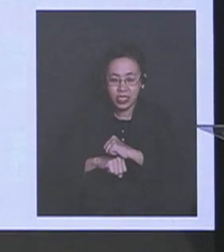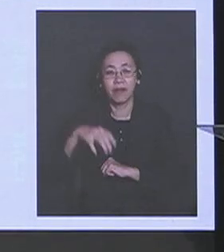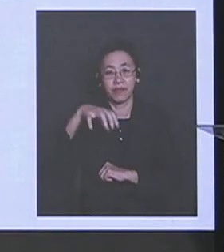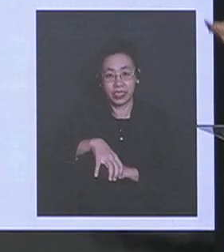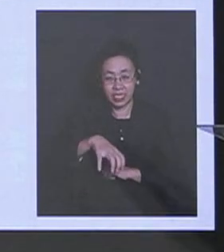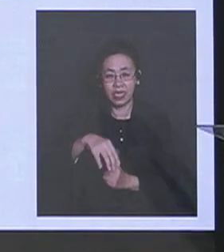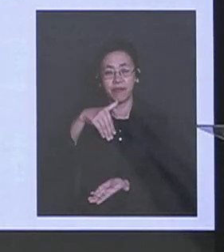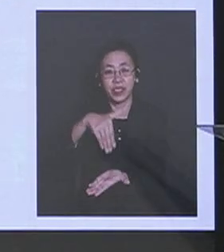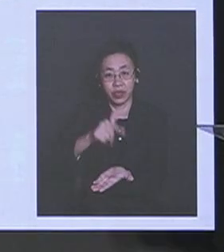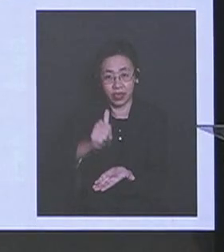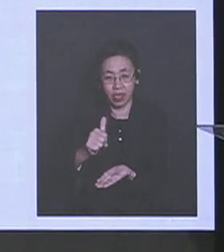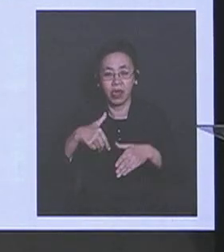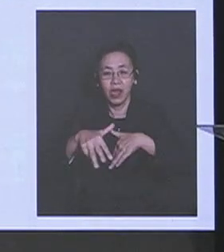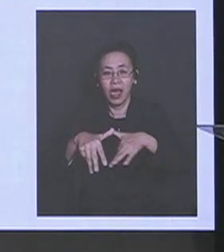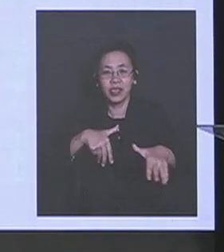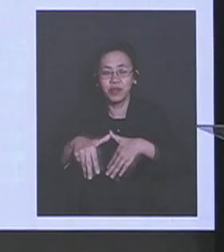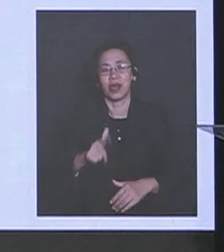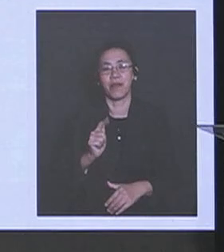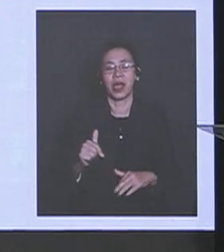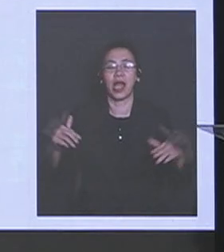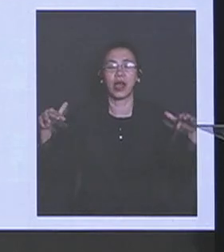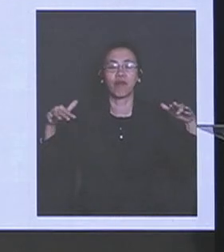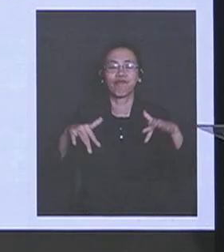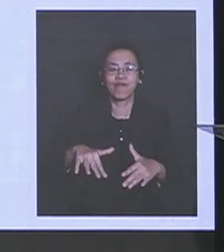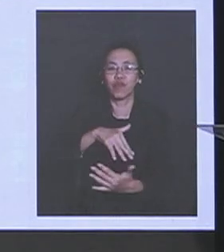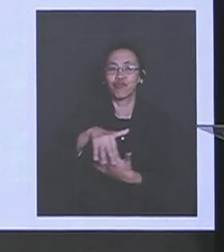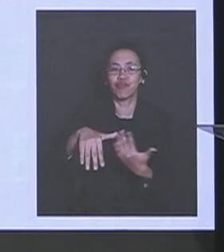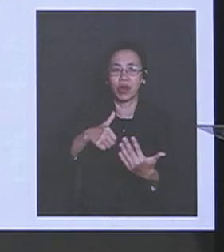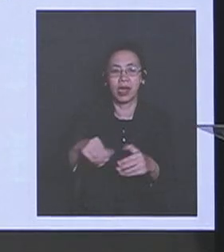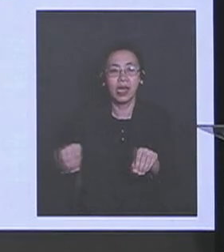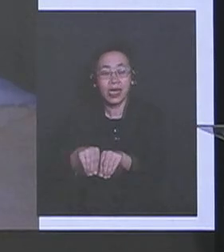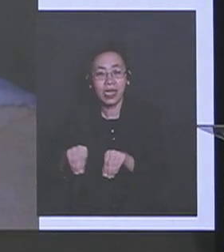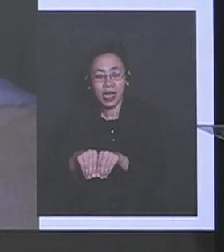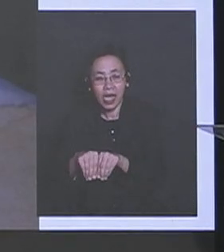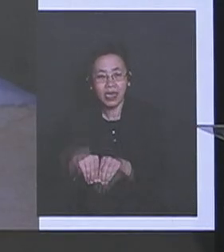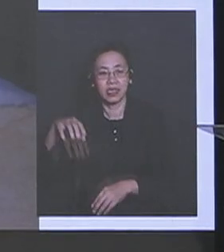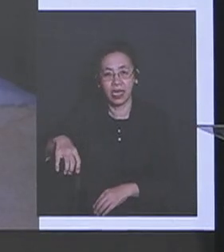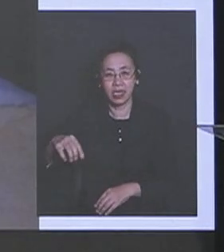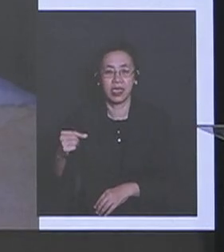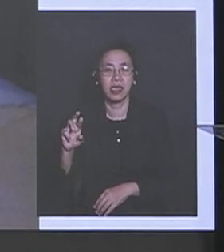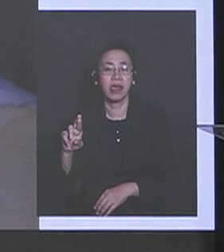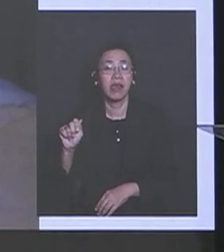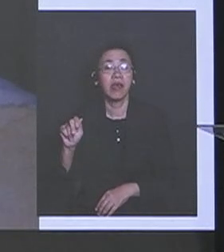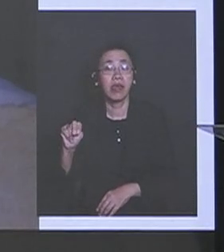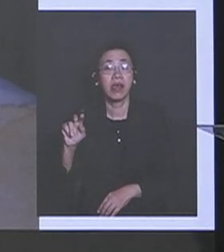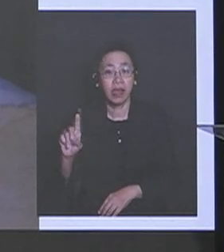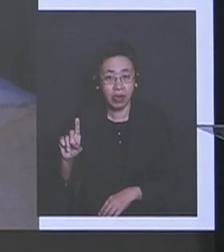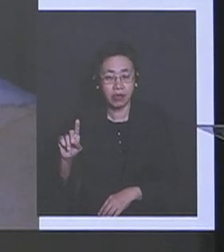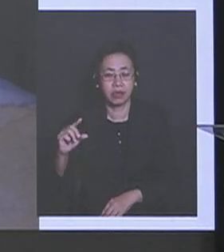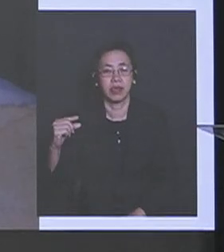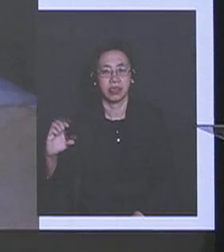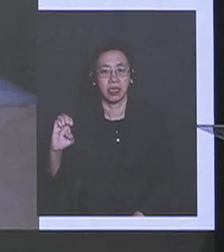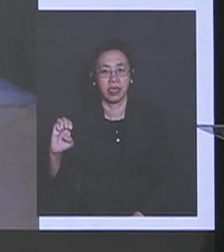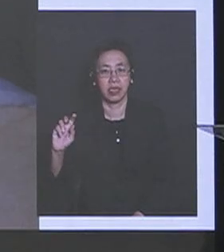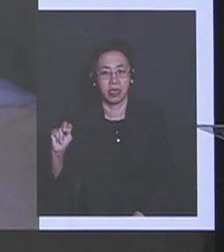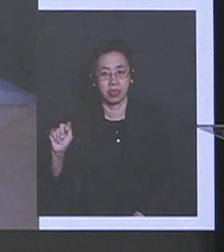this neighborhood, right where Grand Central, one of these gateways into the city. And so